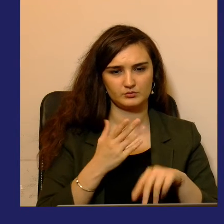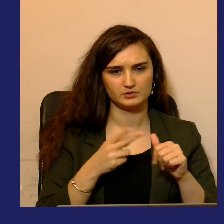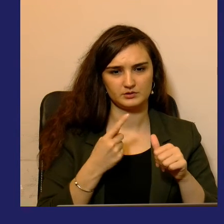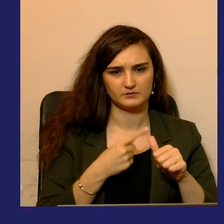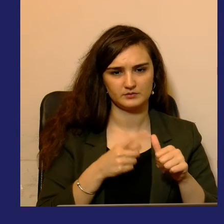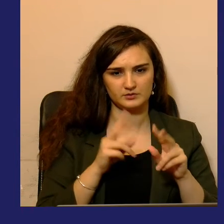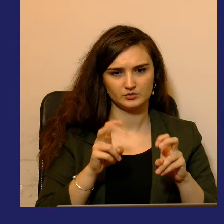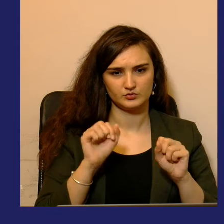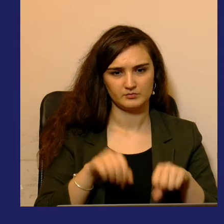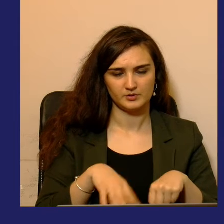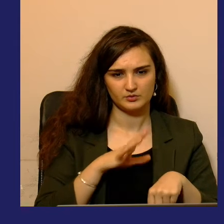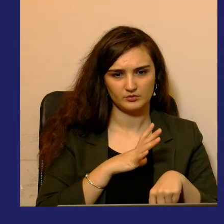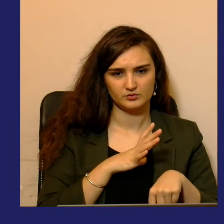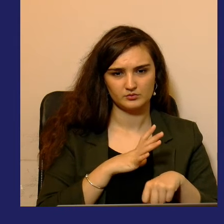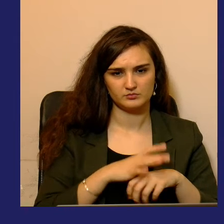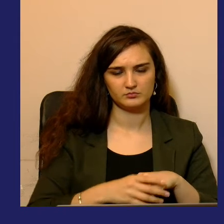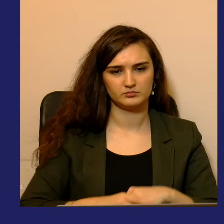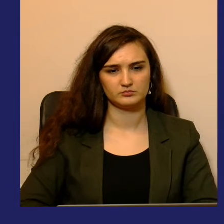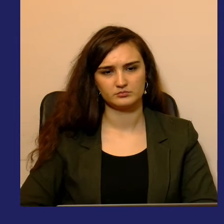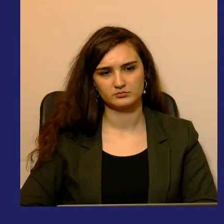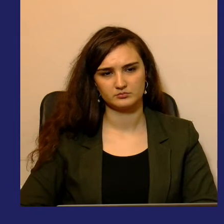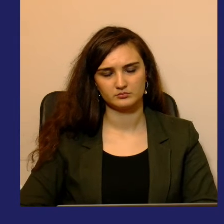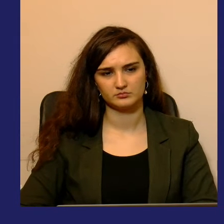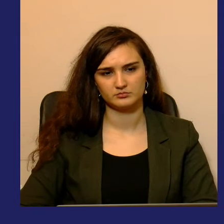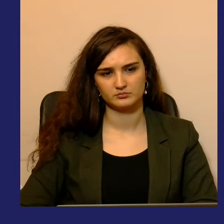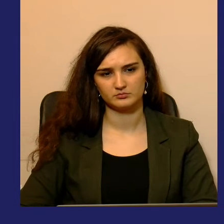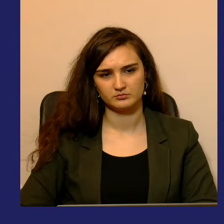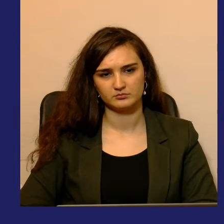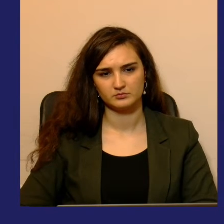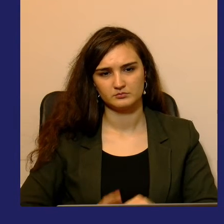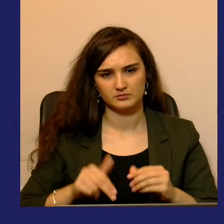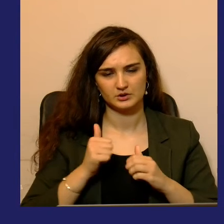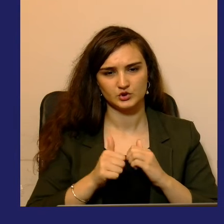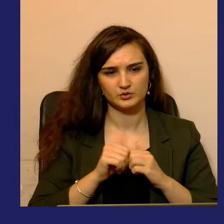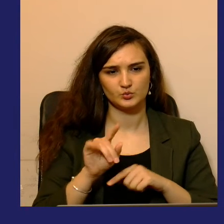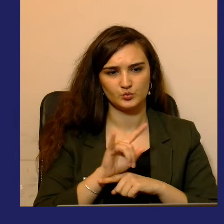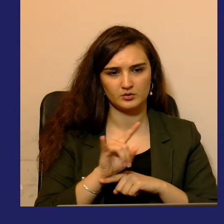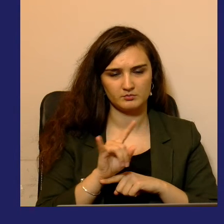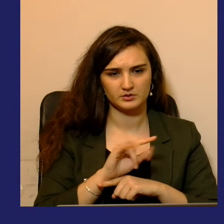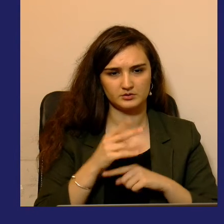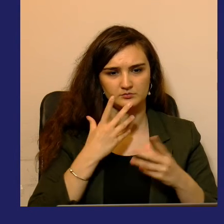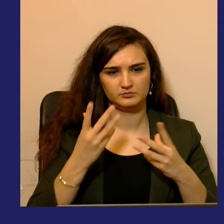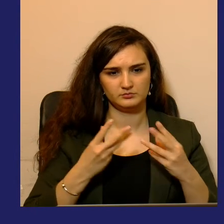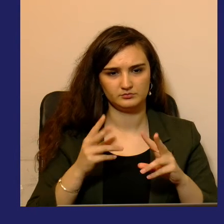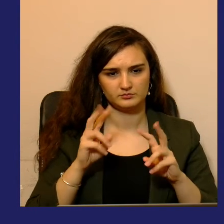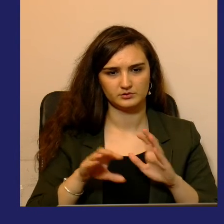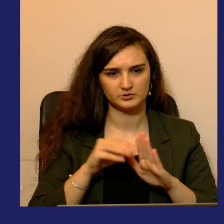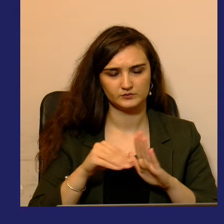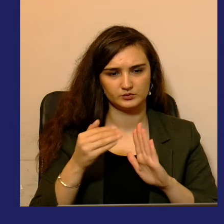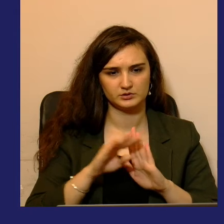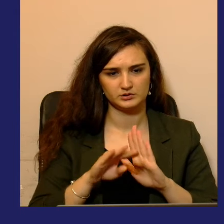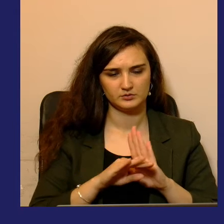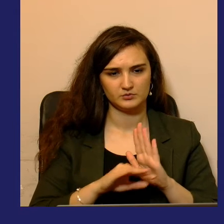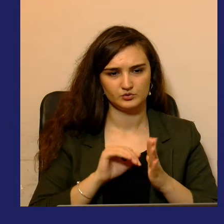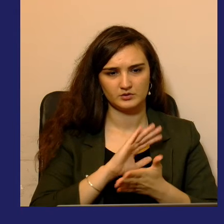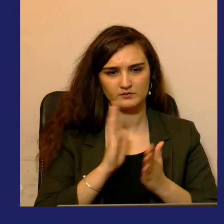on the electoral systems or the electoral process. It comes to the point where voters think that all parties cheat. It doesn't